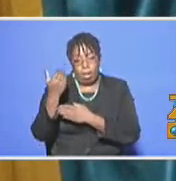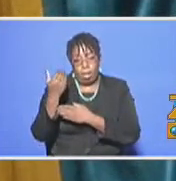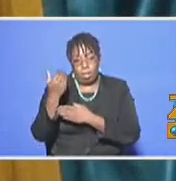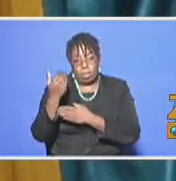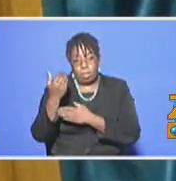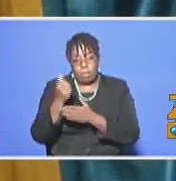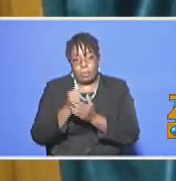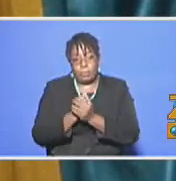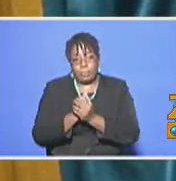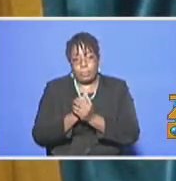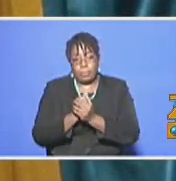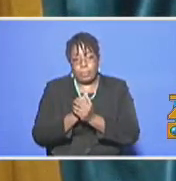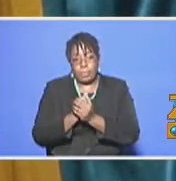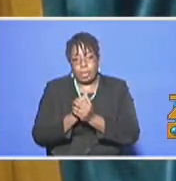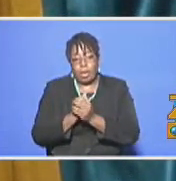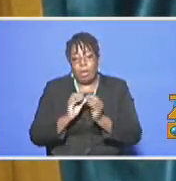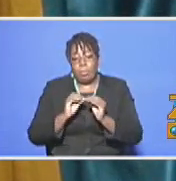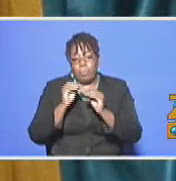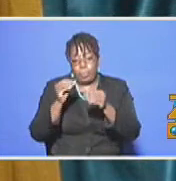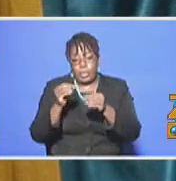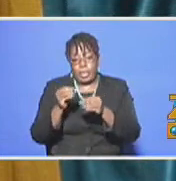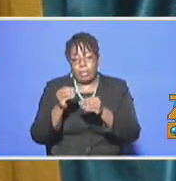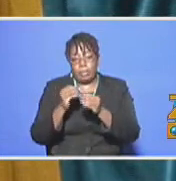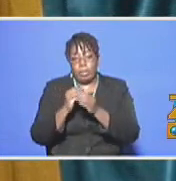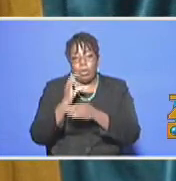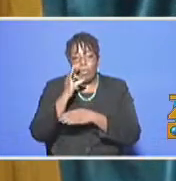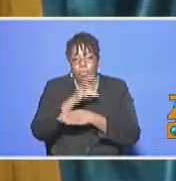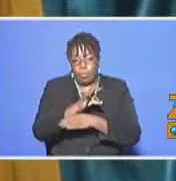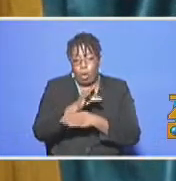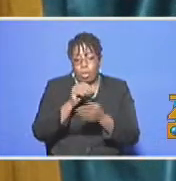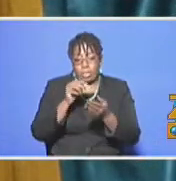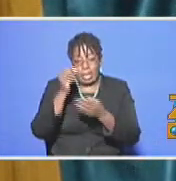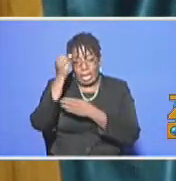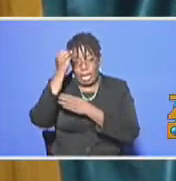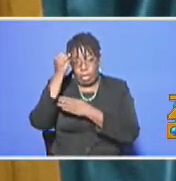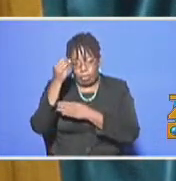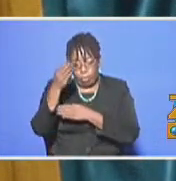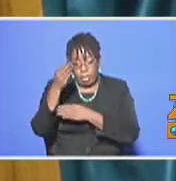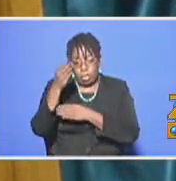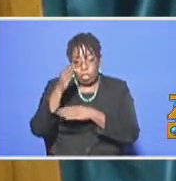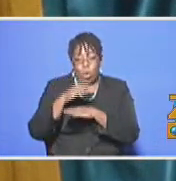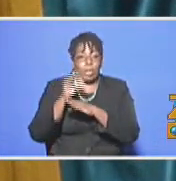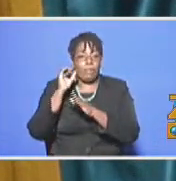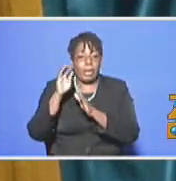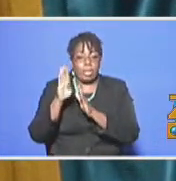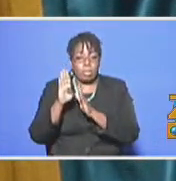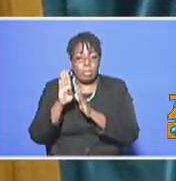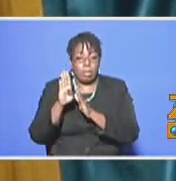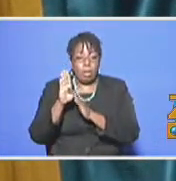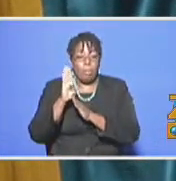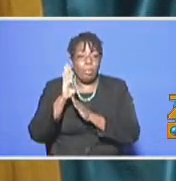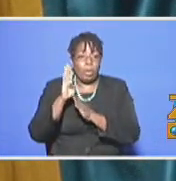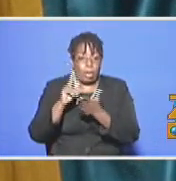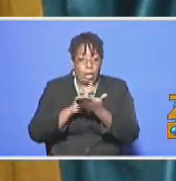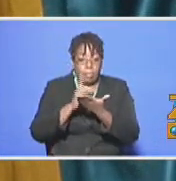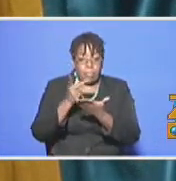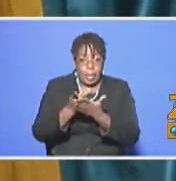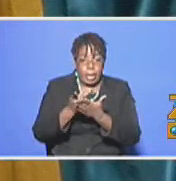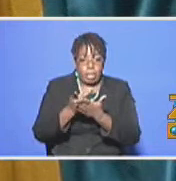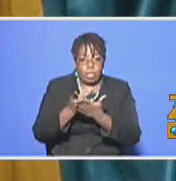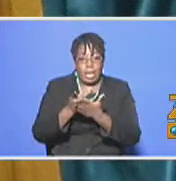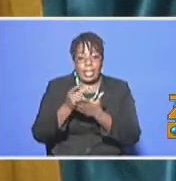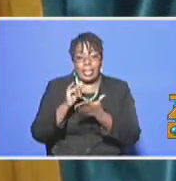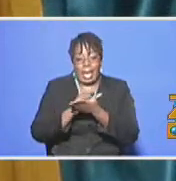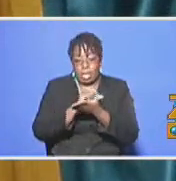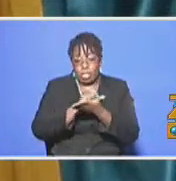material about a local reporter by uploading a post on his Facebook page claiming the journalist had tested positive